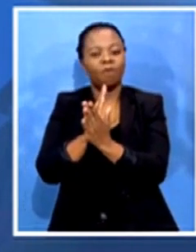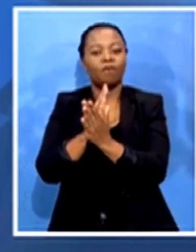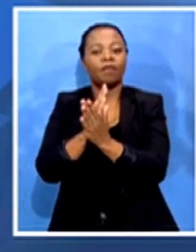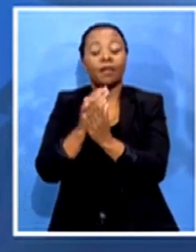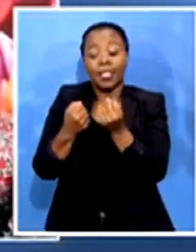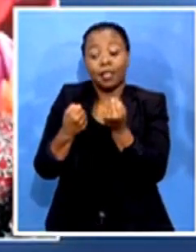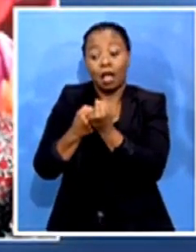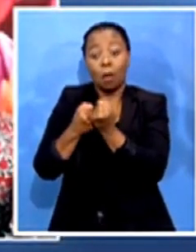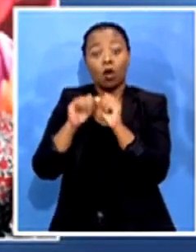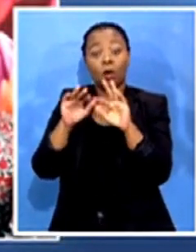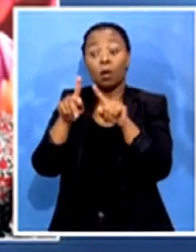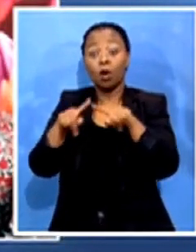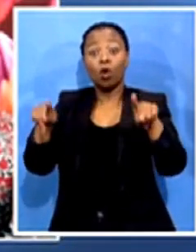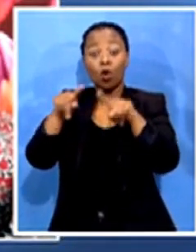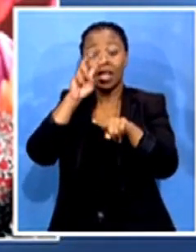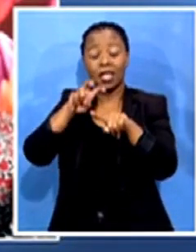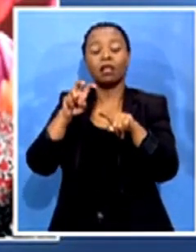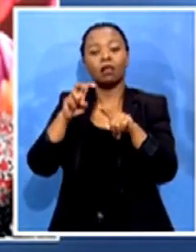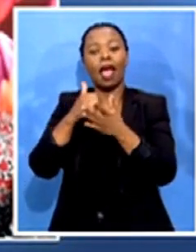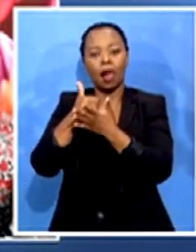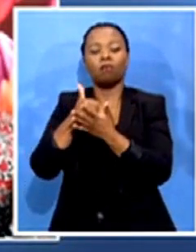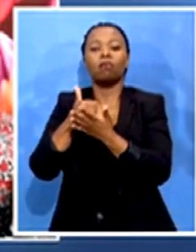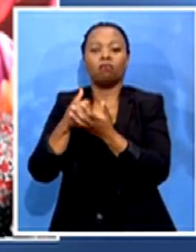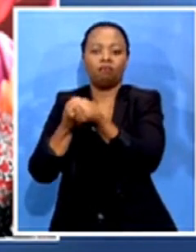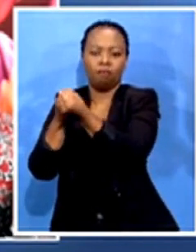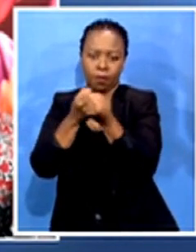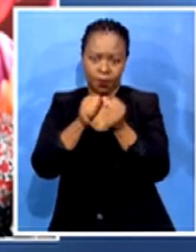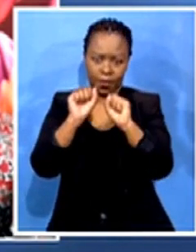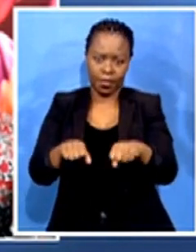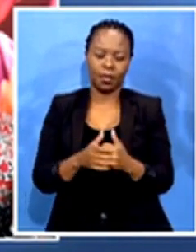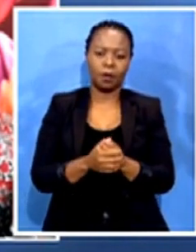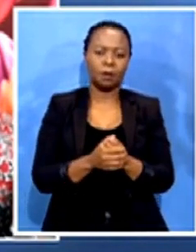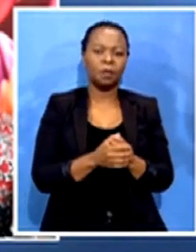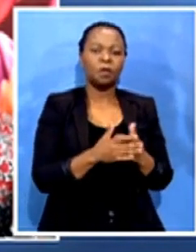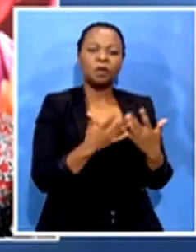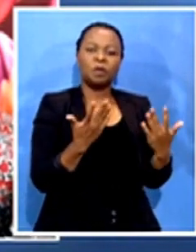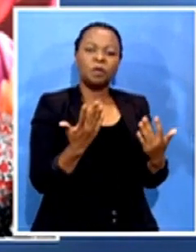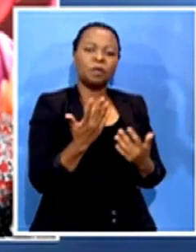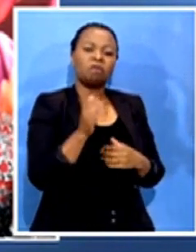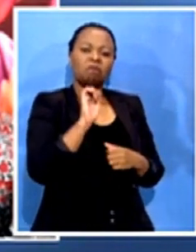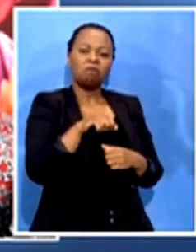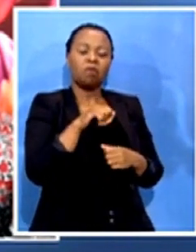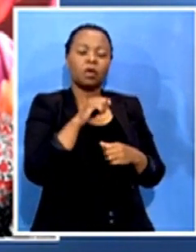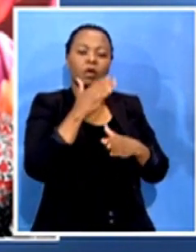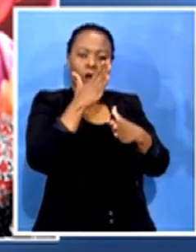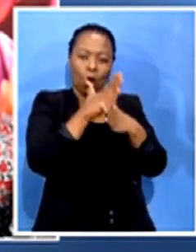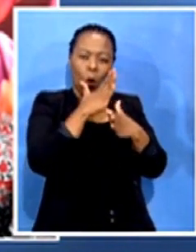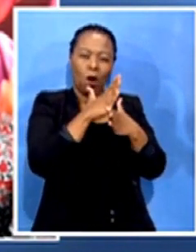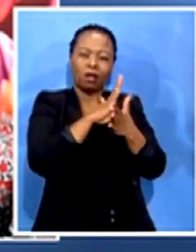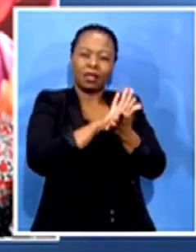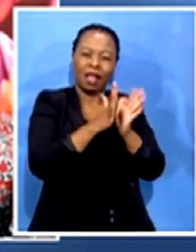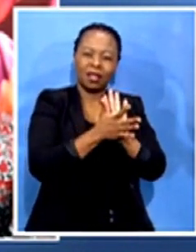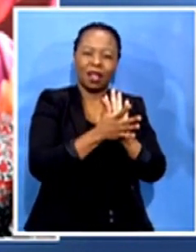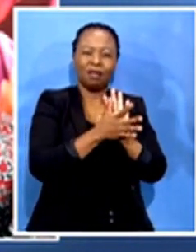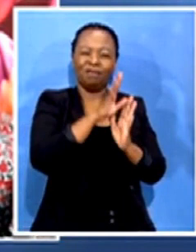straits. And just overall, with regards to the work of Sassa, massive teething problems when